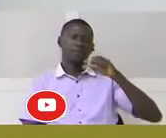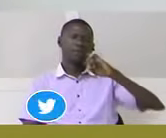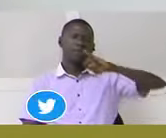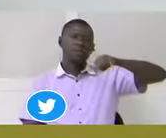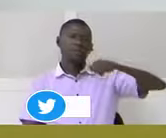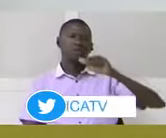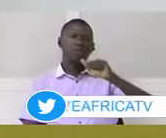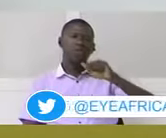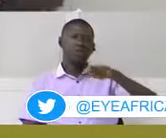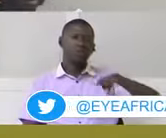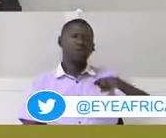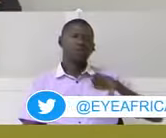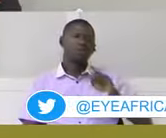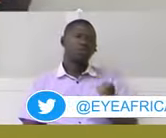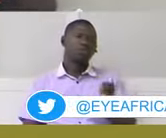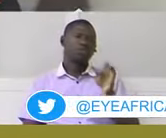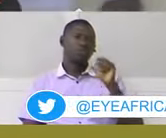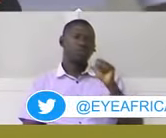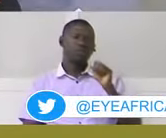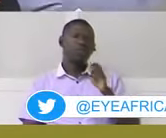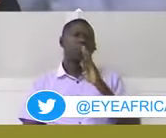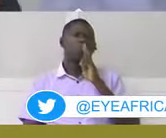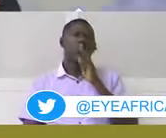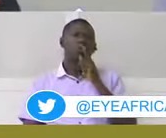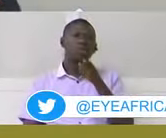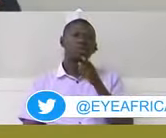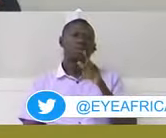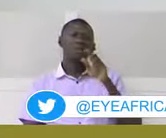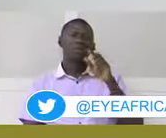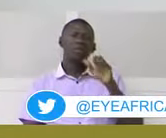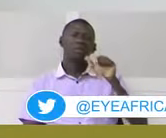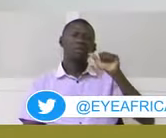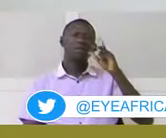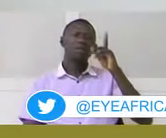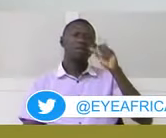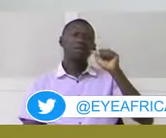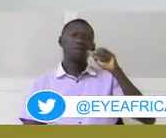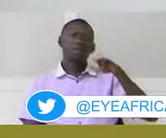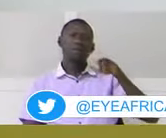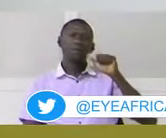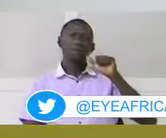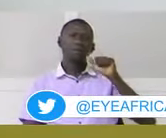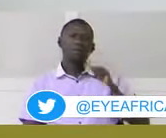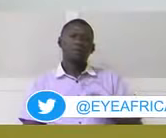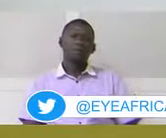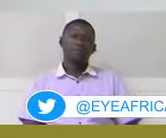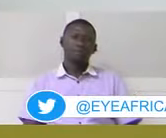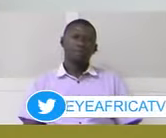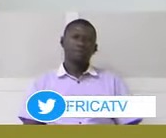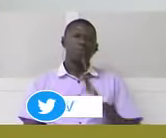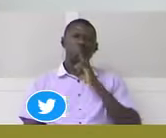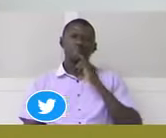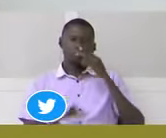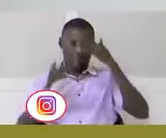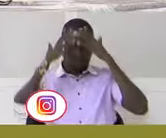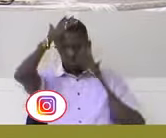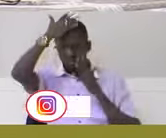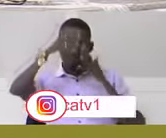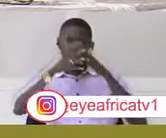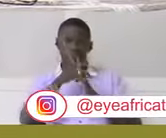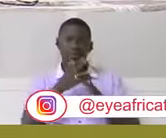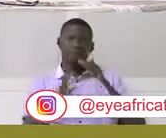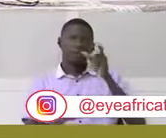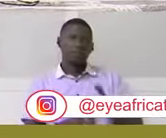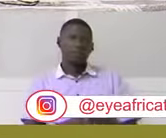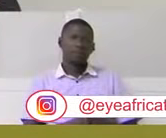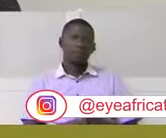Who was she? She is a soldier as well. Do you know